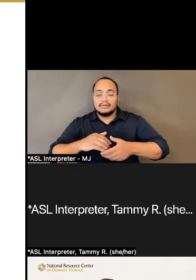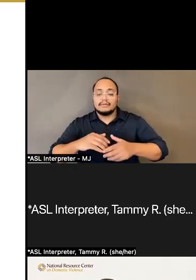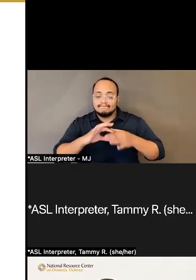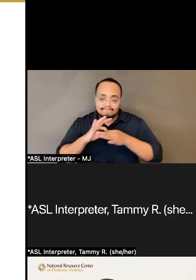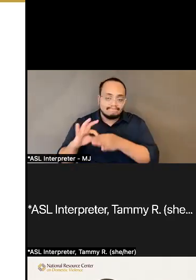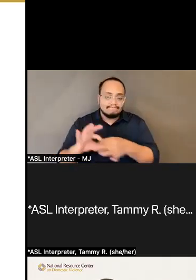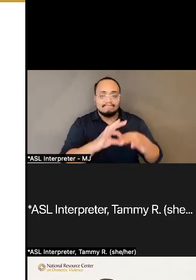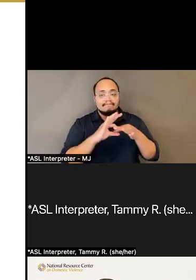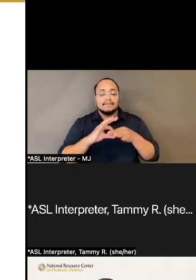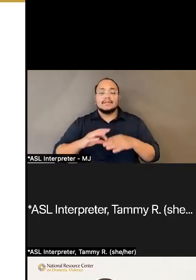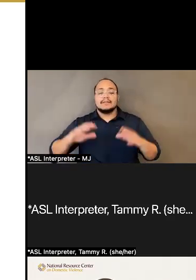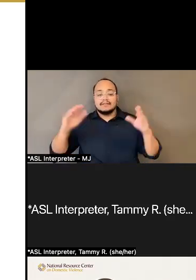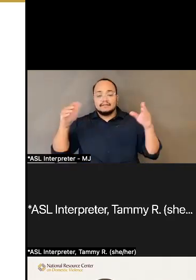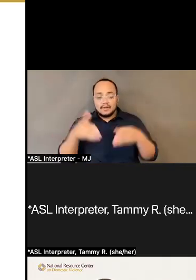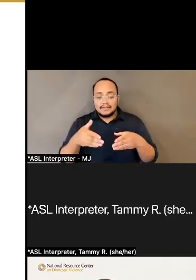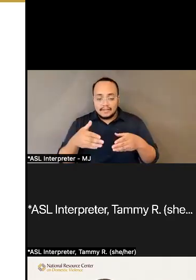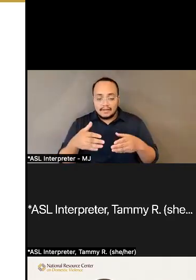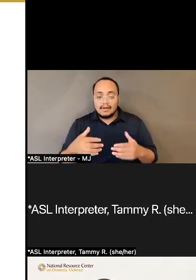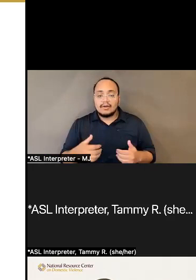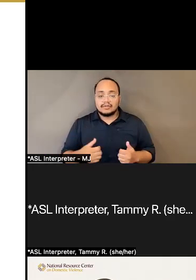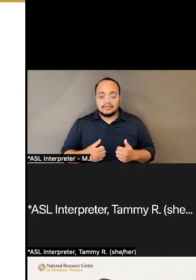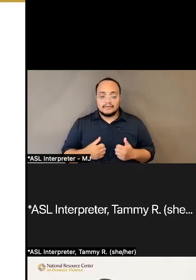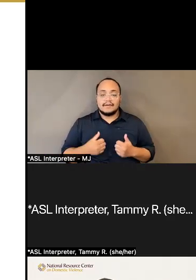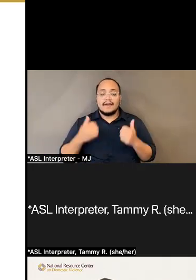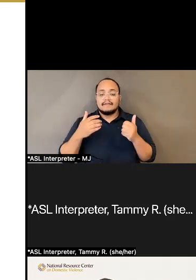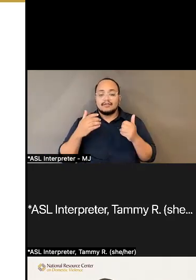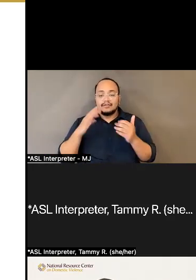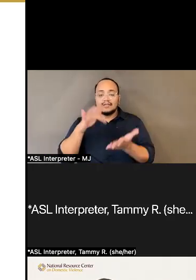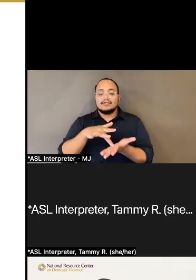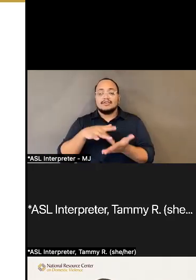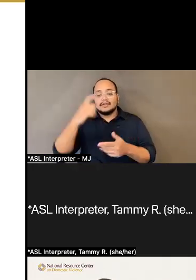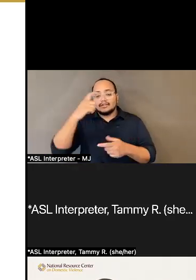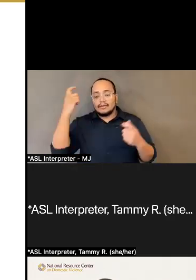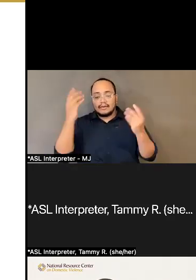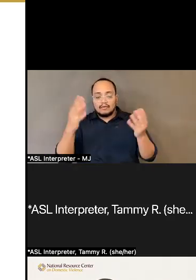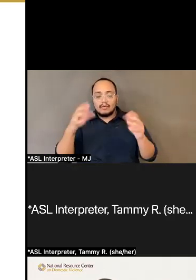survivor-centered and trauma-informed practices are allowed to emerge.